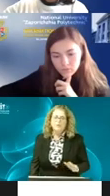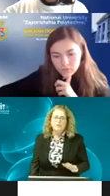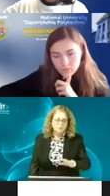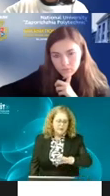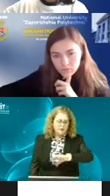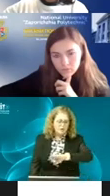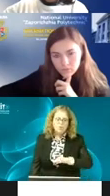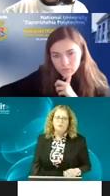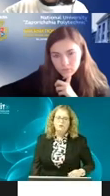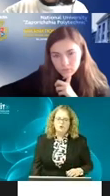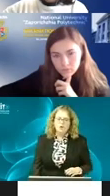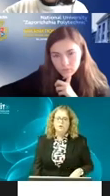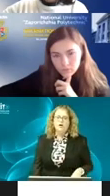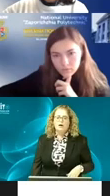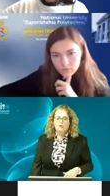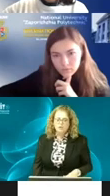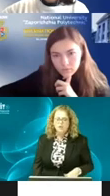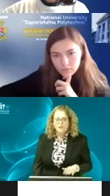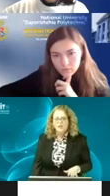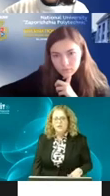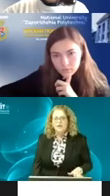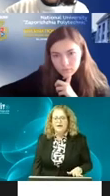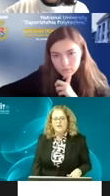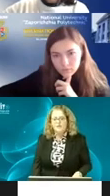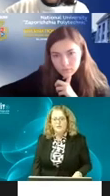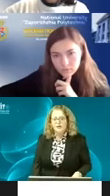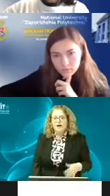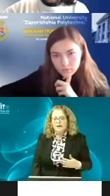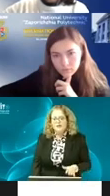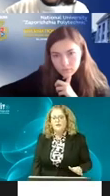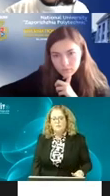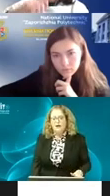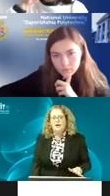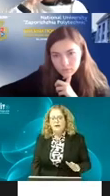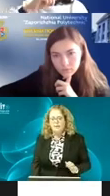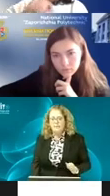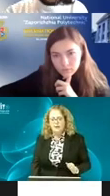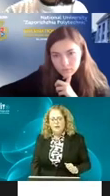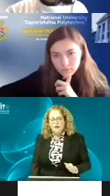I want to conclude by showing you a project we did here at Agile. I did